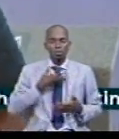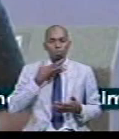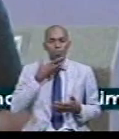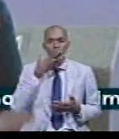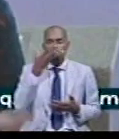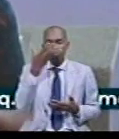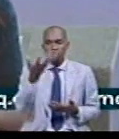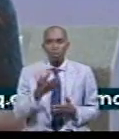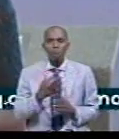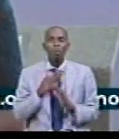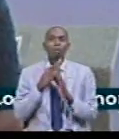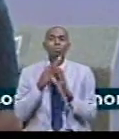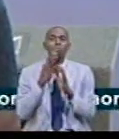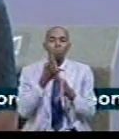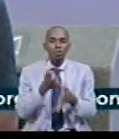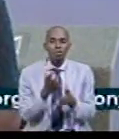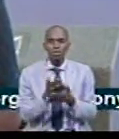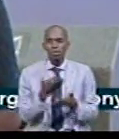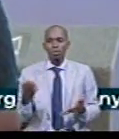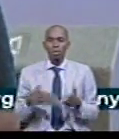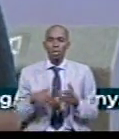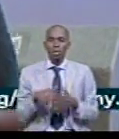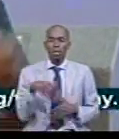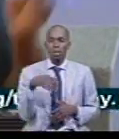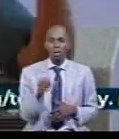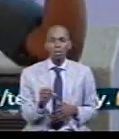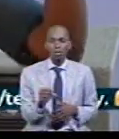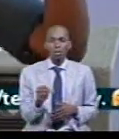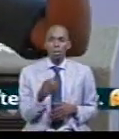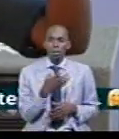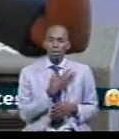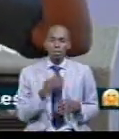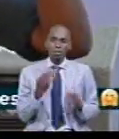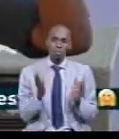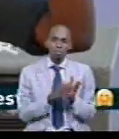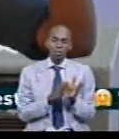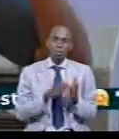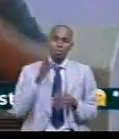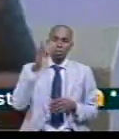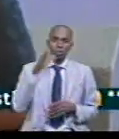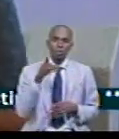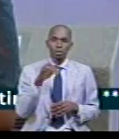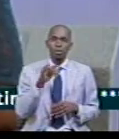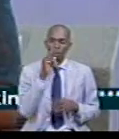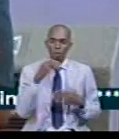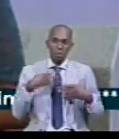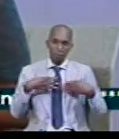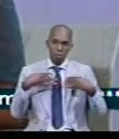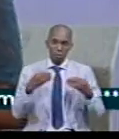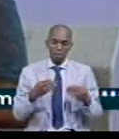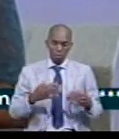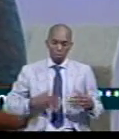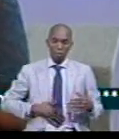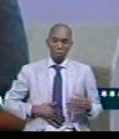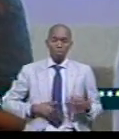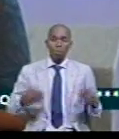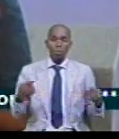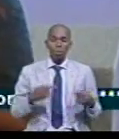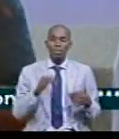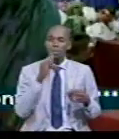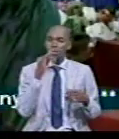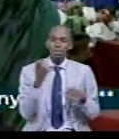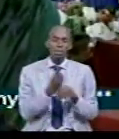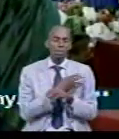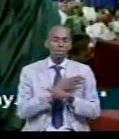I vomit things out, and praise God, I'm healed now. My stomach is free, my abdomen is